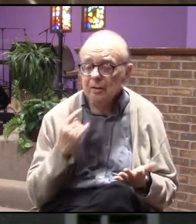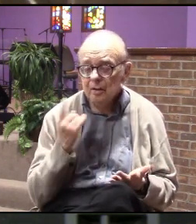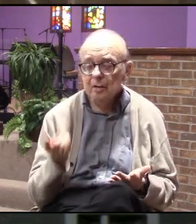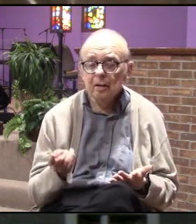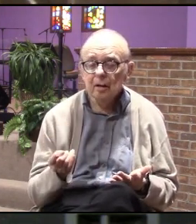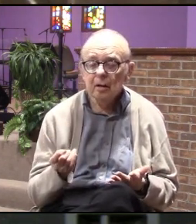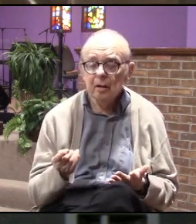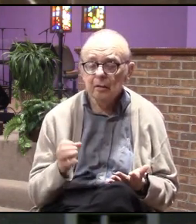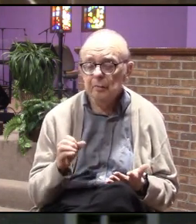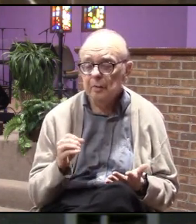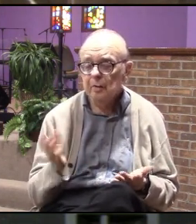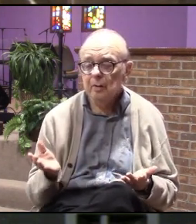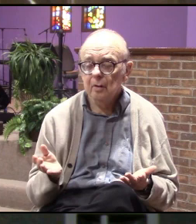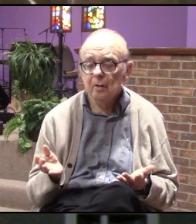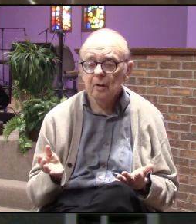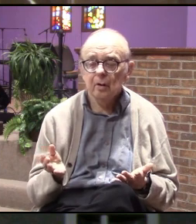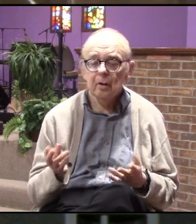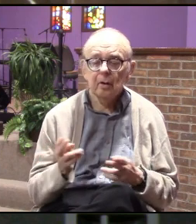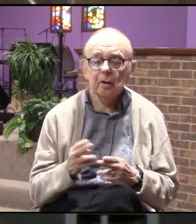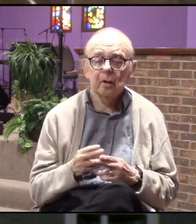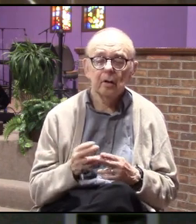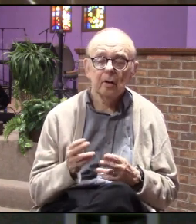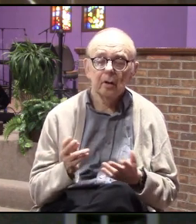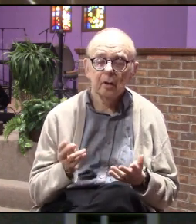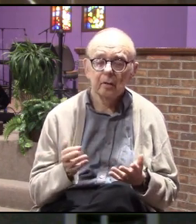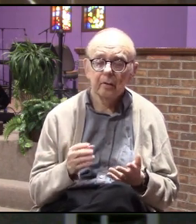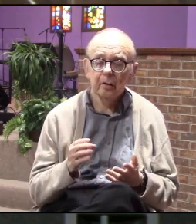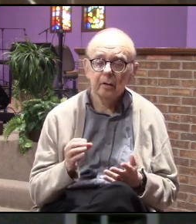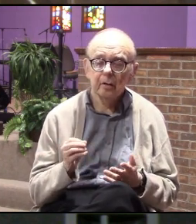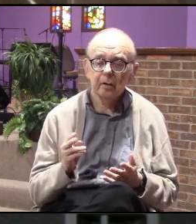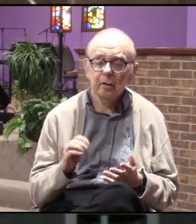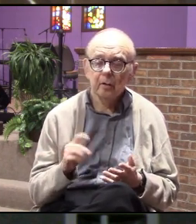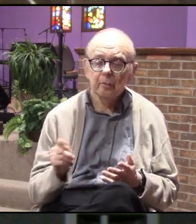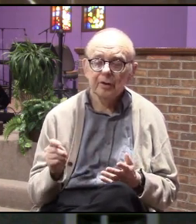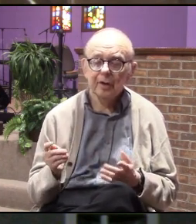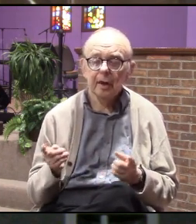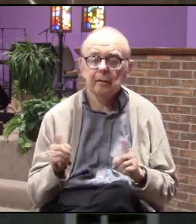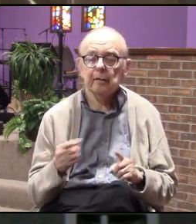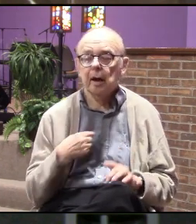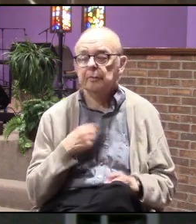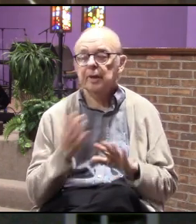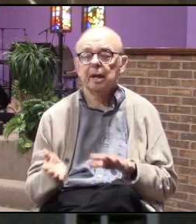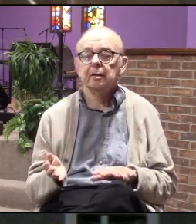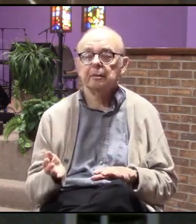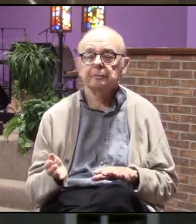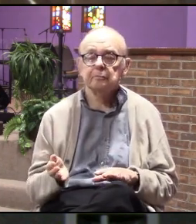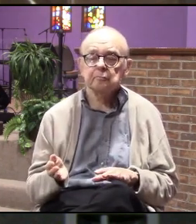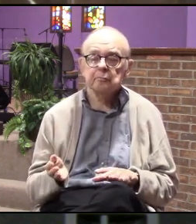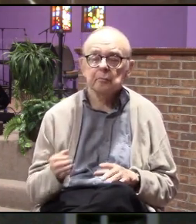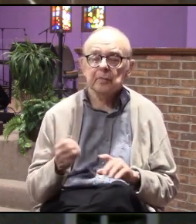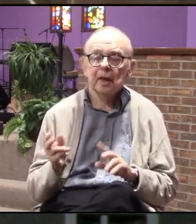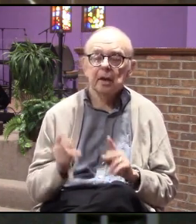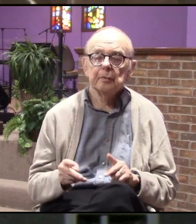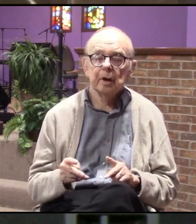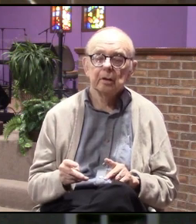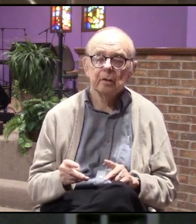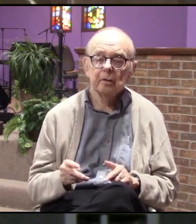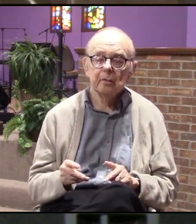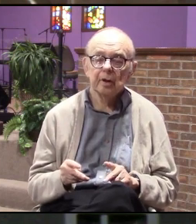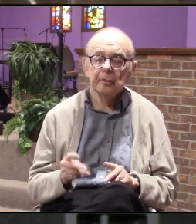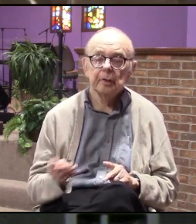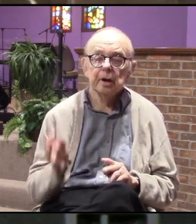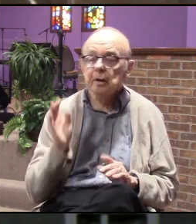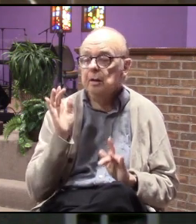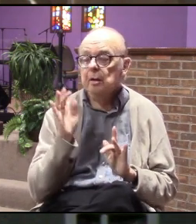I just going to be, as soon as the obituary comes out and I'm dead, will anybody ever miss